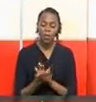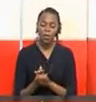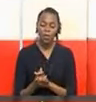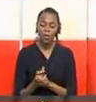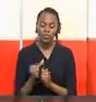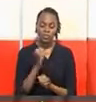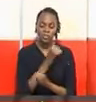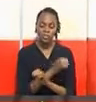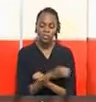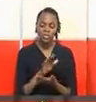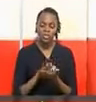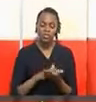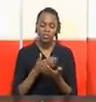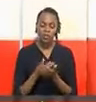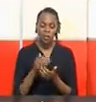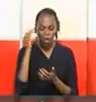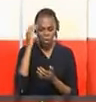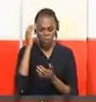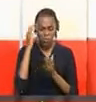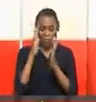prayer more than anyone I knew.